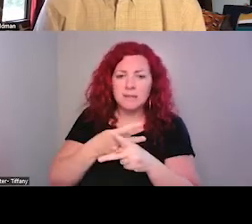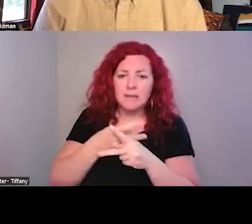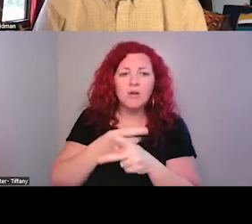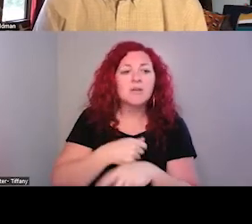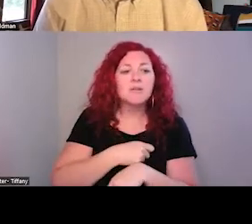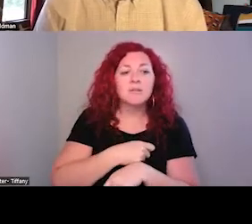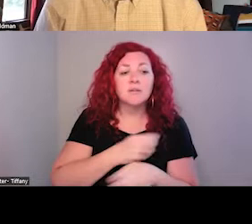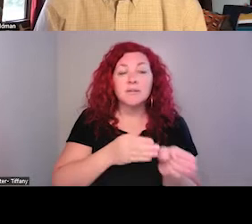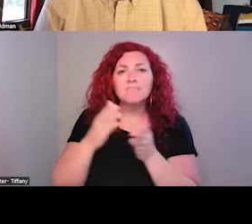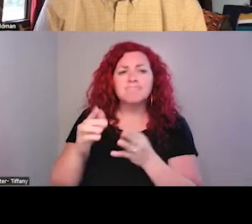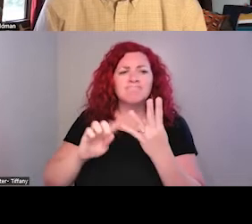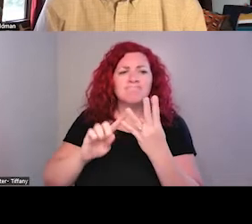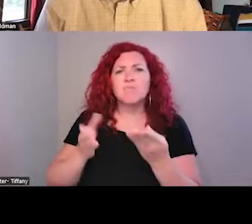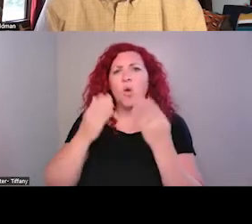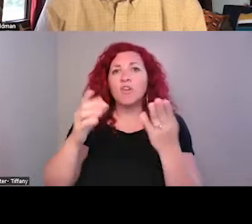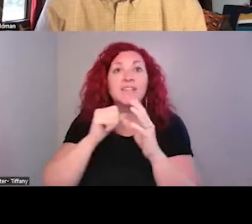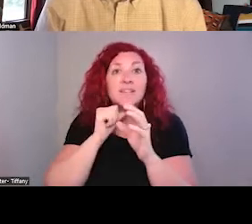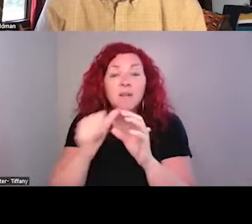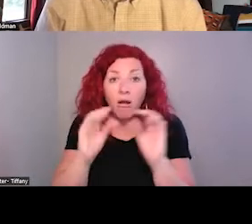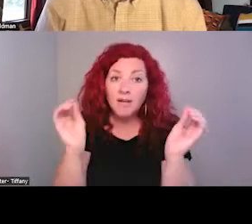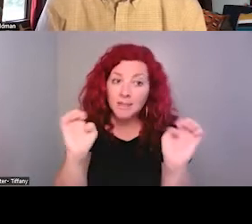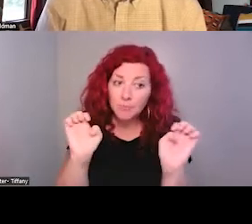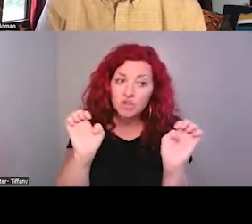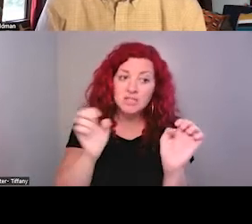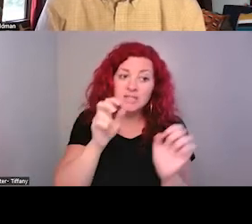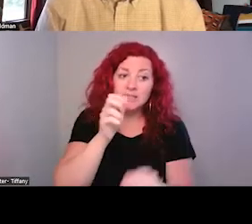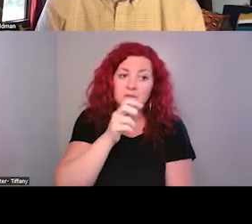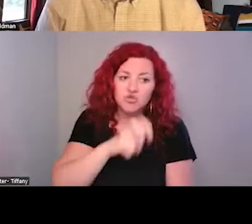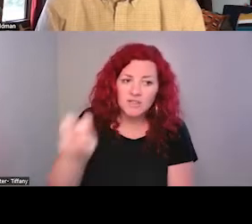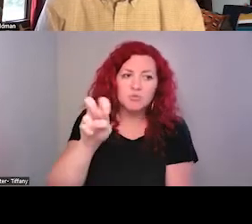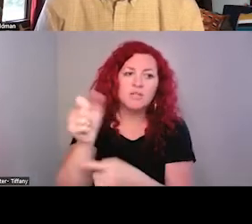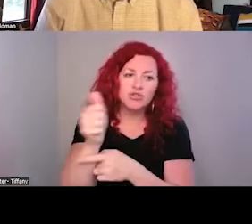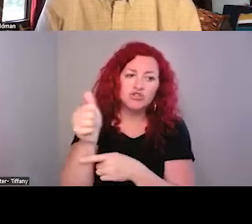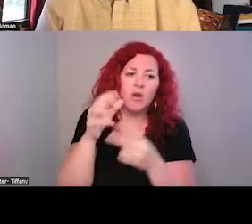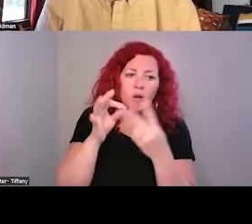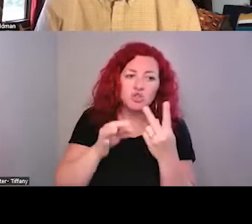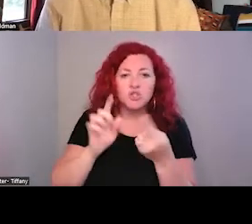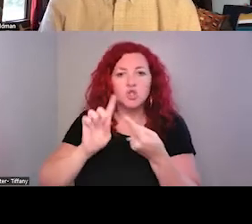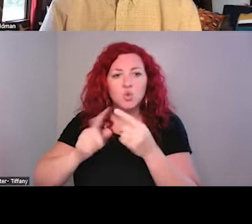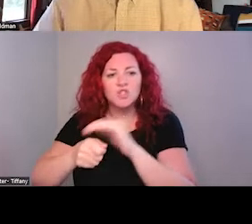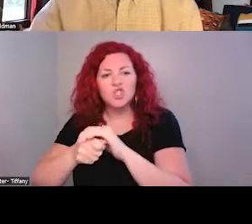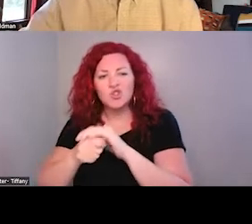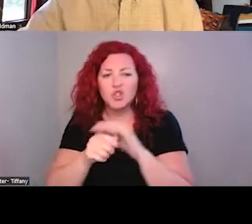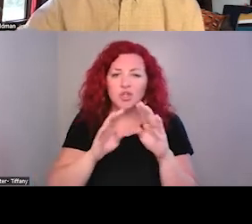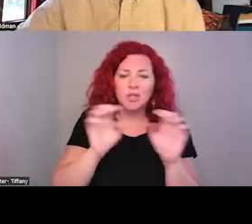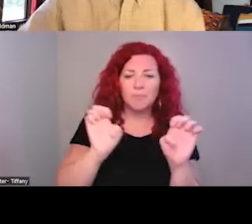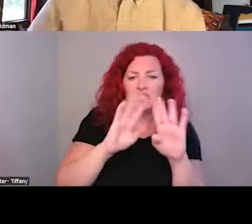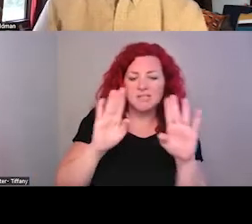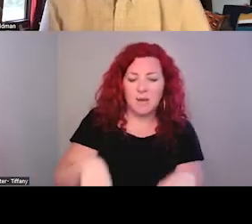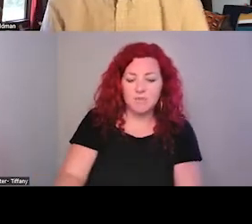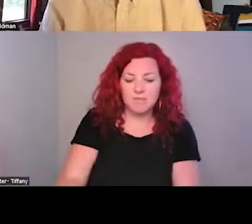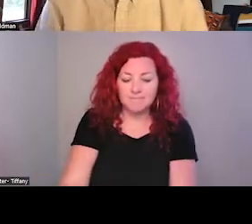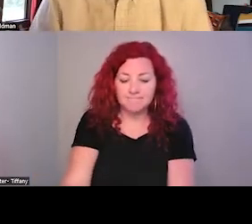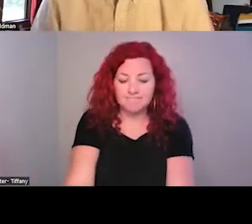offering non-emergency transport options to shelter and emergency housing. So having those relationships established. Next slide.